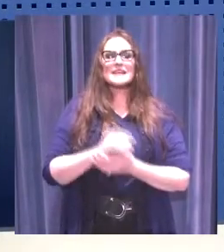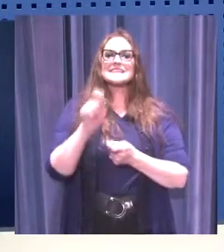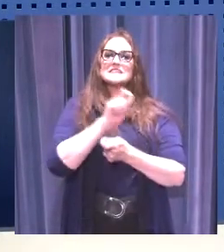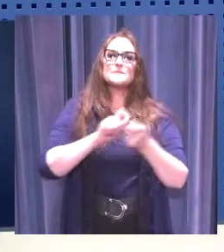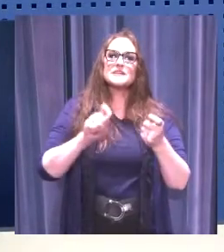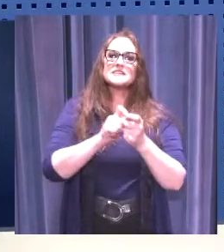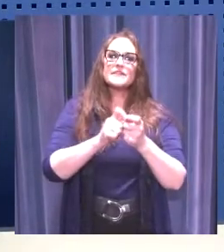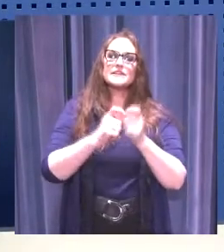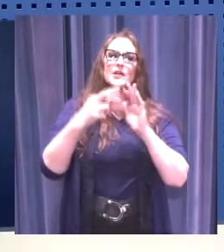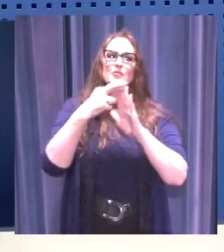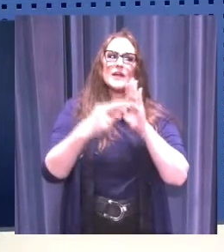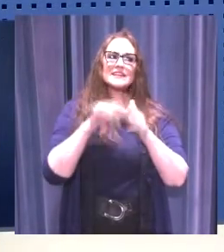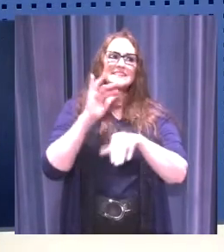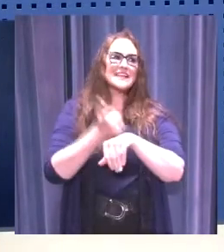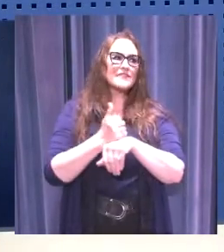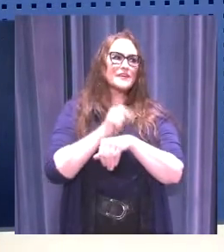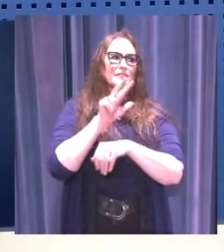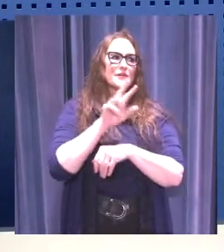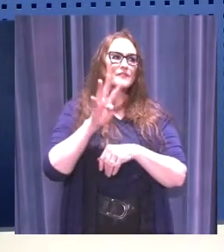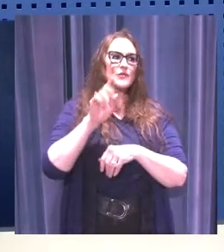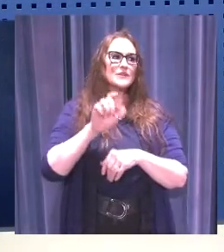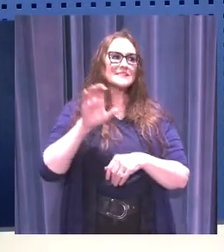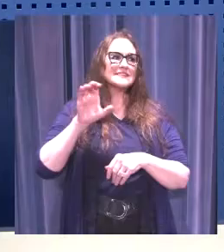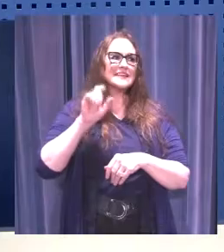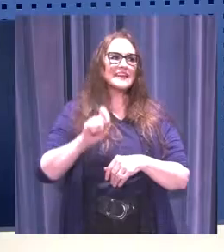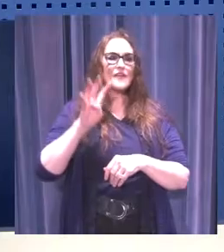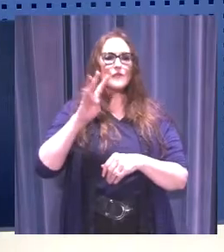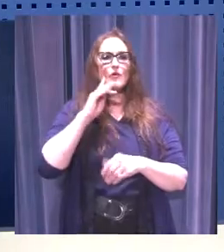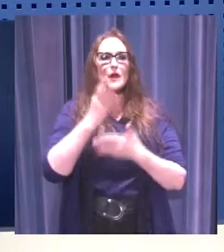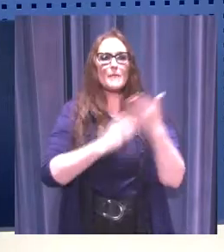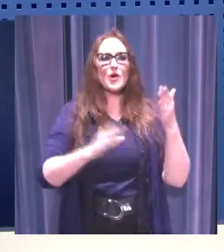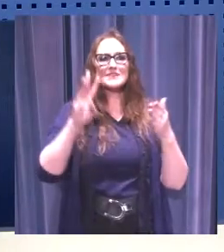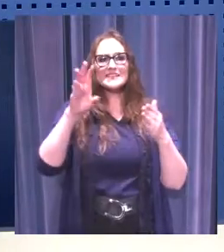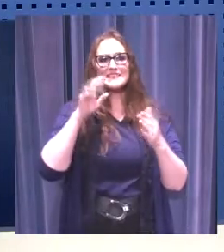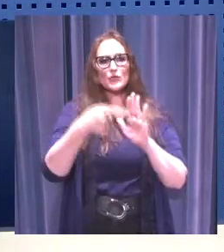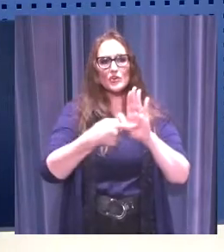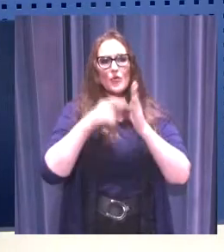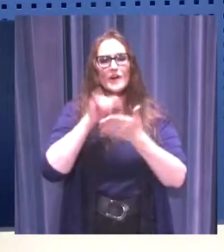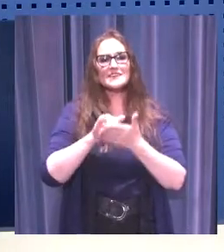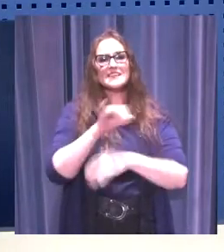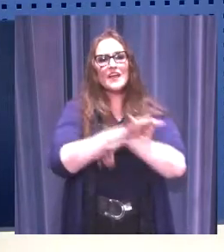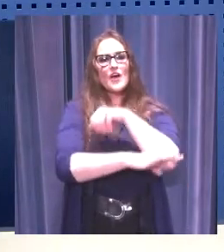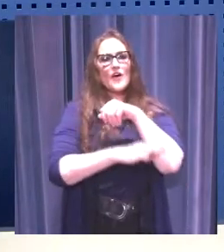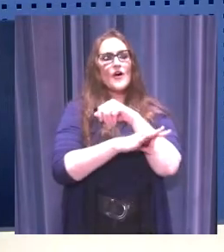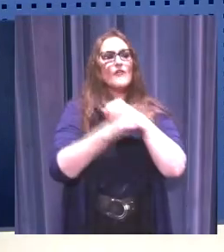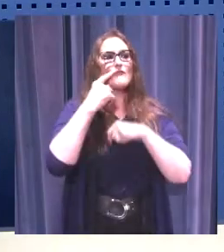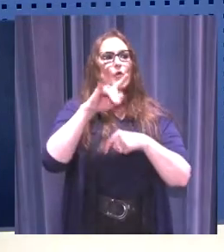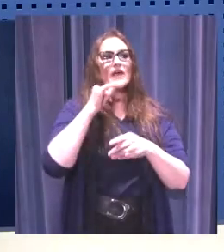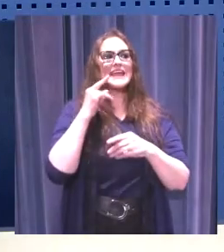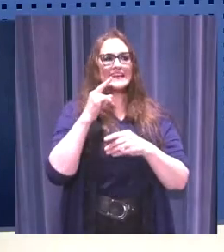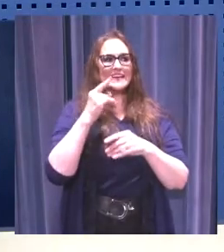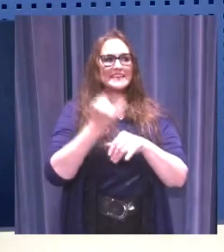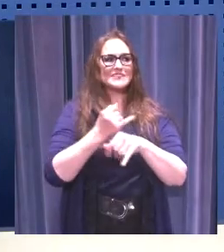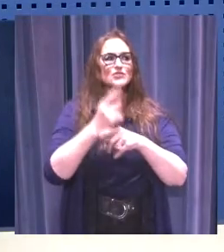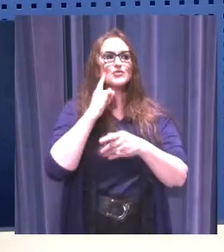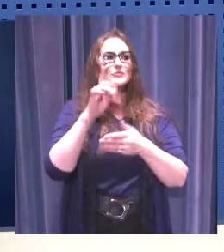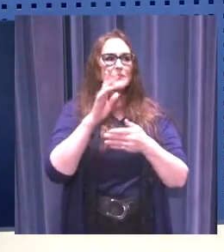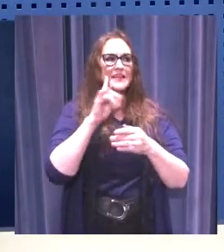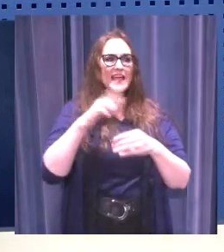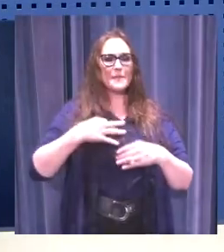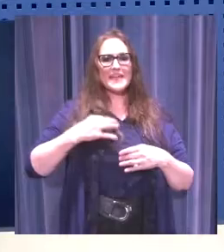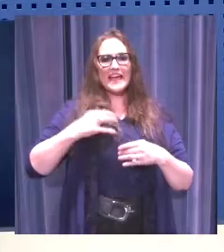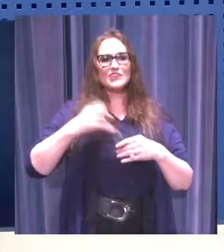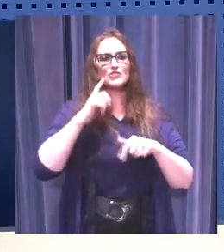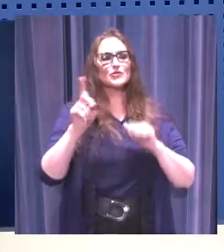Specifically, regulation set forth in 34C.4.R Part 600 requires that for an institution to be considered an eligible institution to